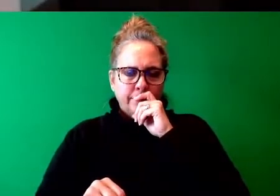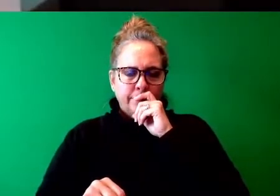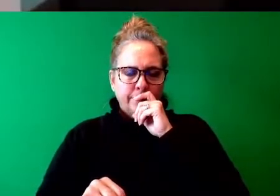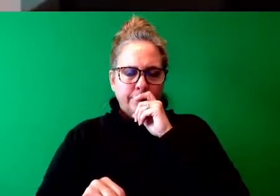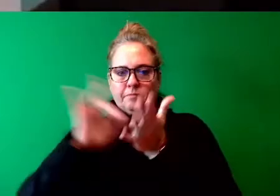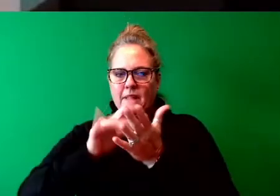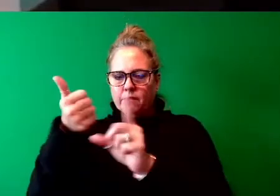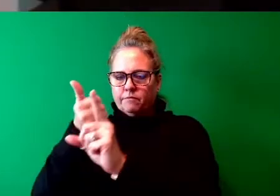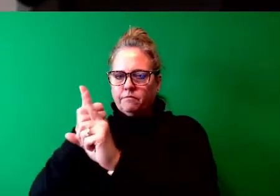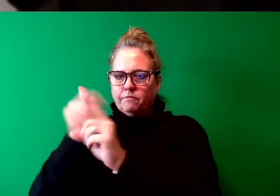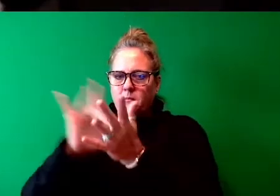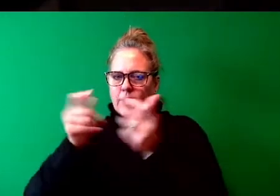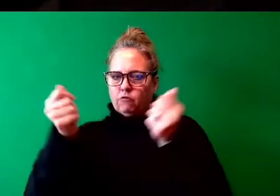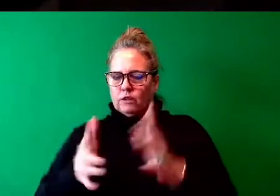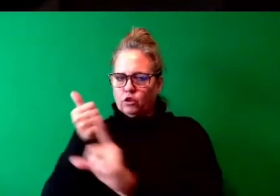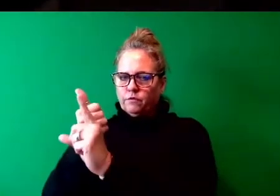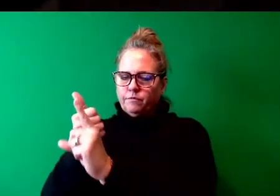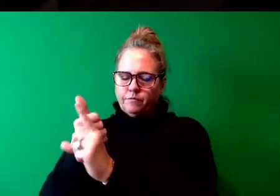Medical Director.